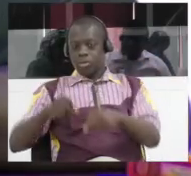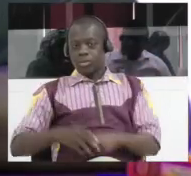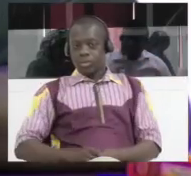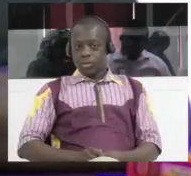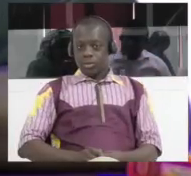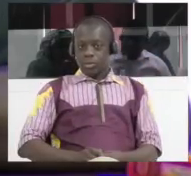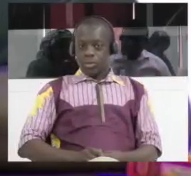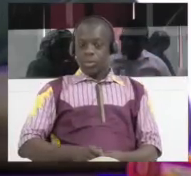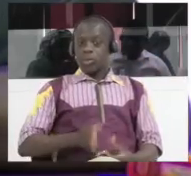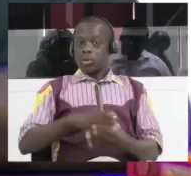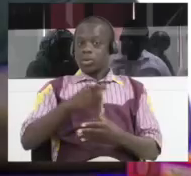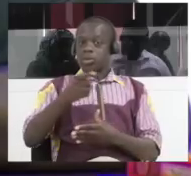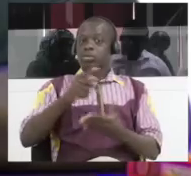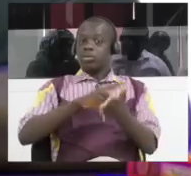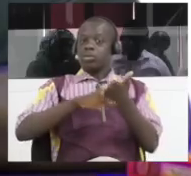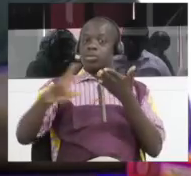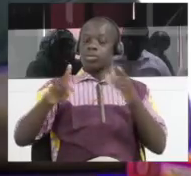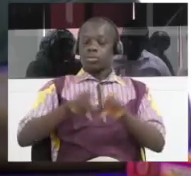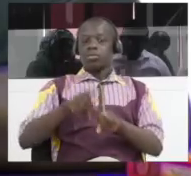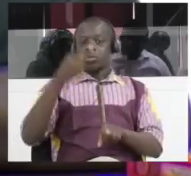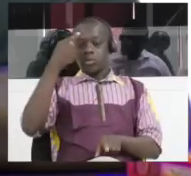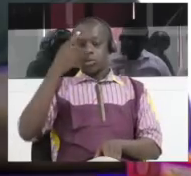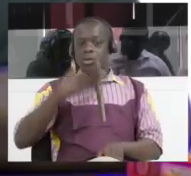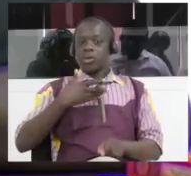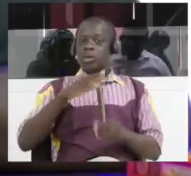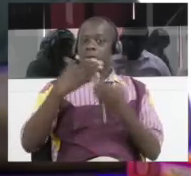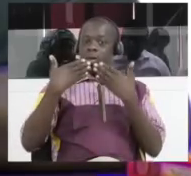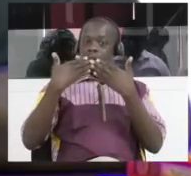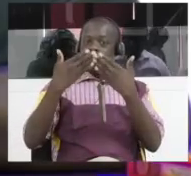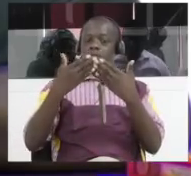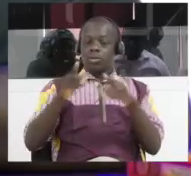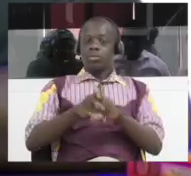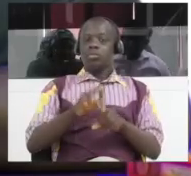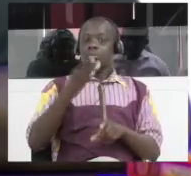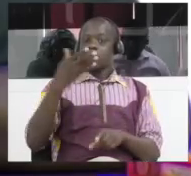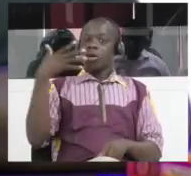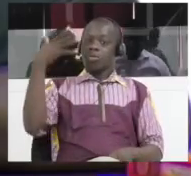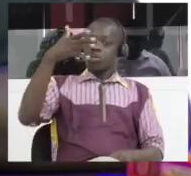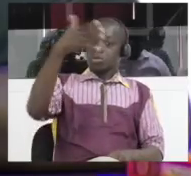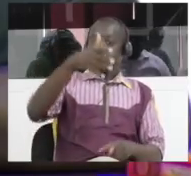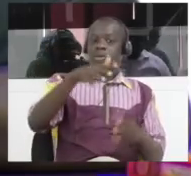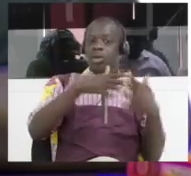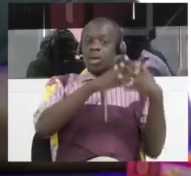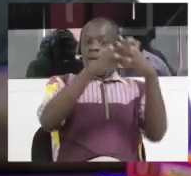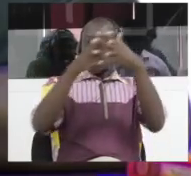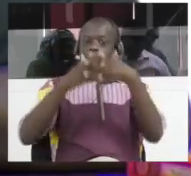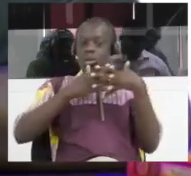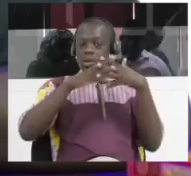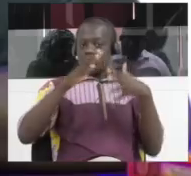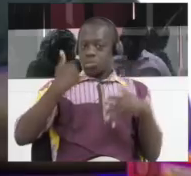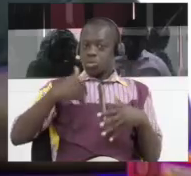training. And then within that week, I think we had information that there would be a